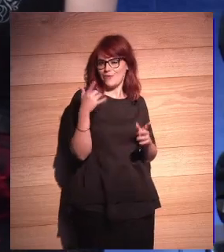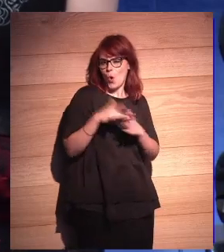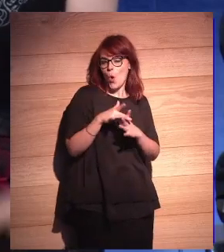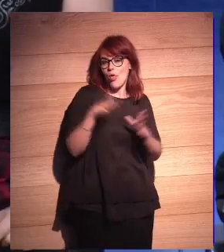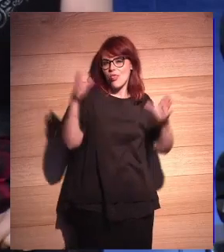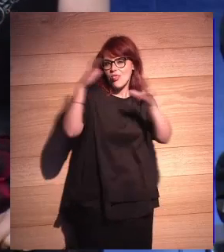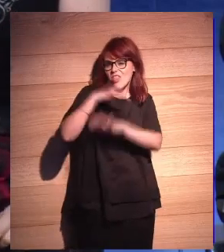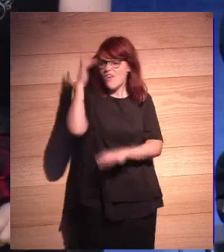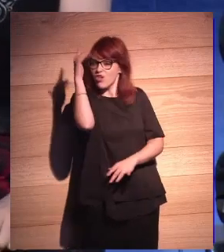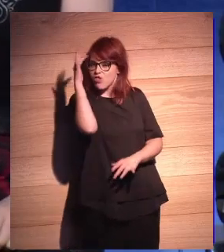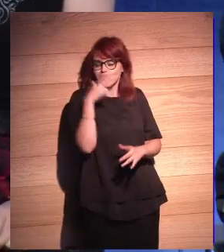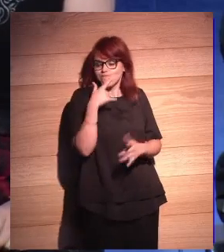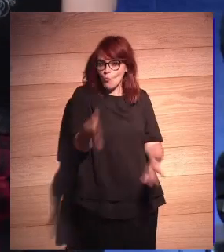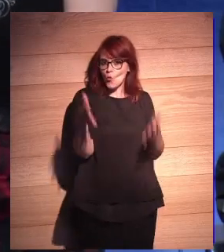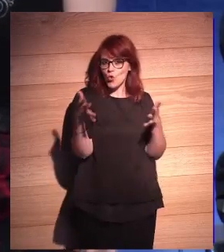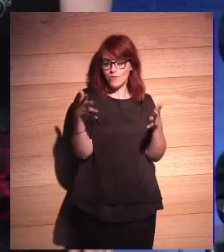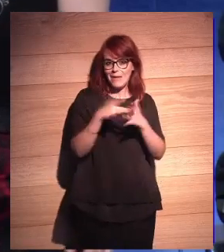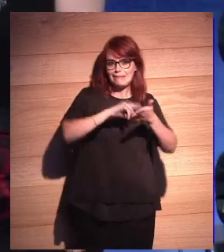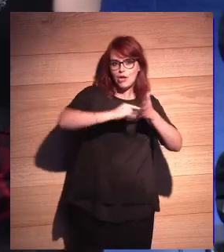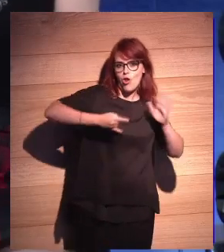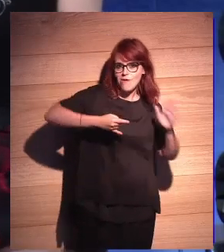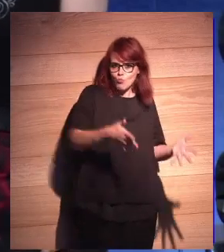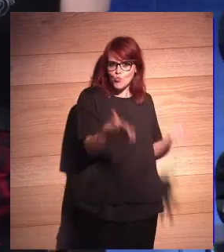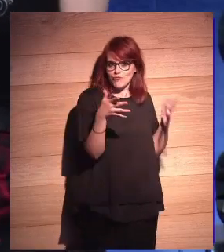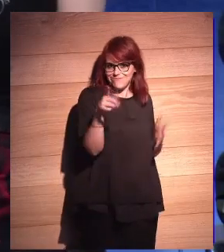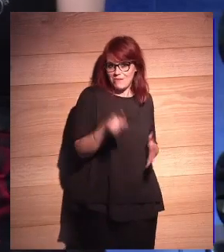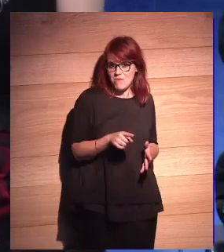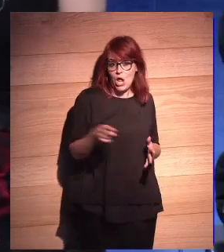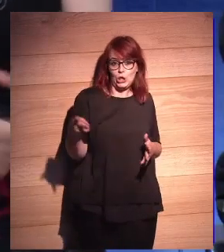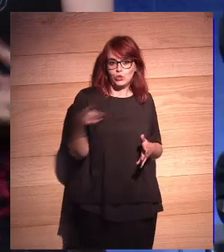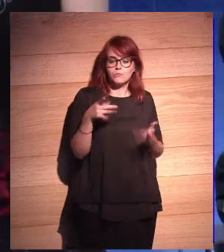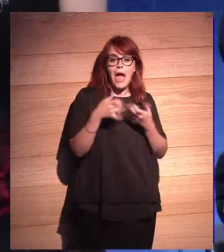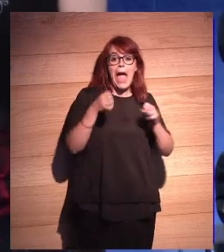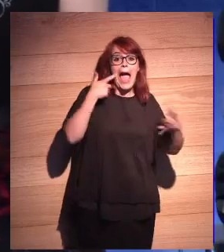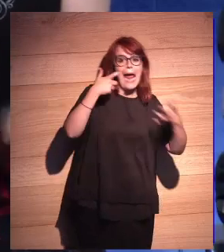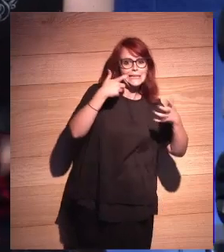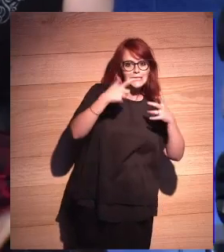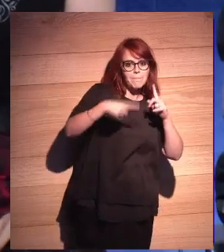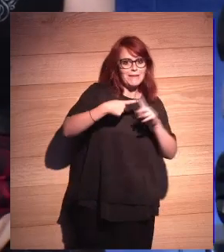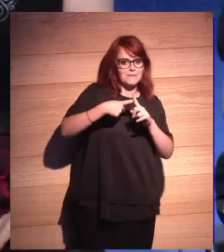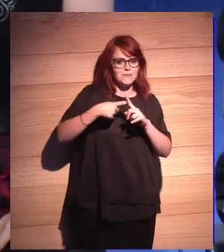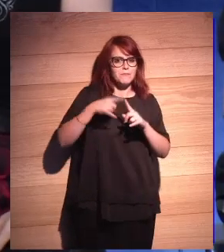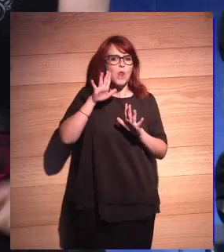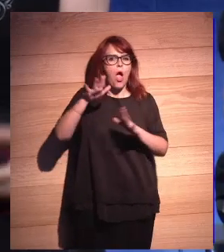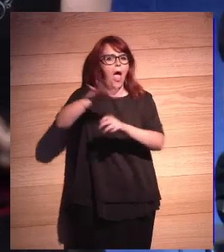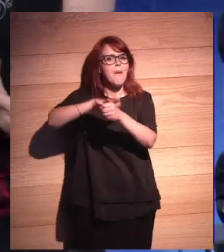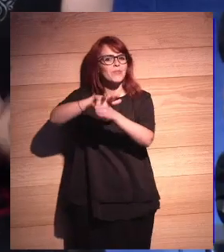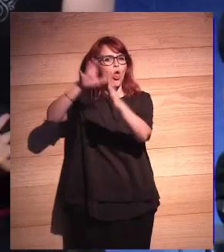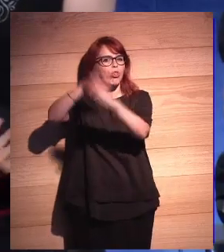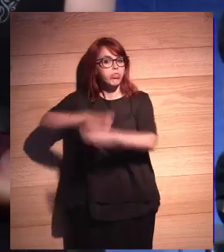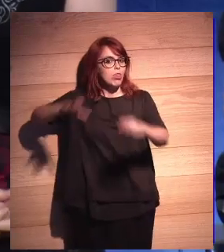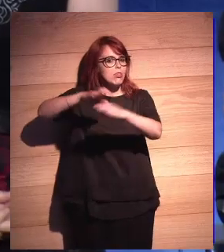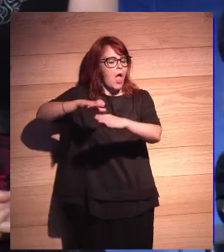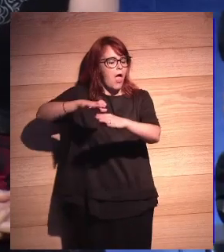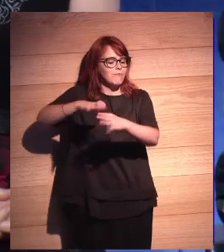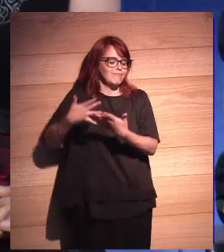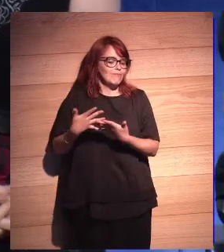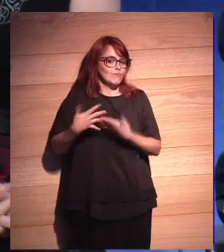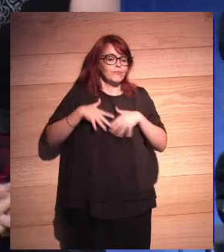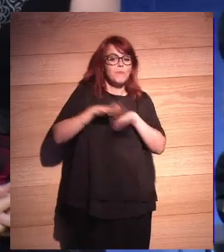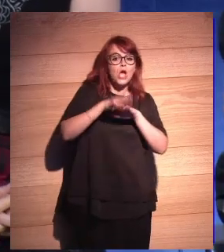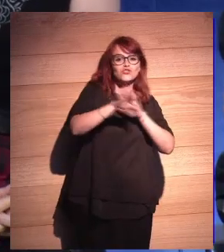I'm also very much concerned with technology and science fiction. I'm kind of a nerd, and although I'm an artist,